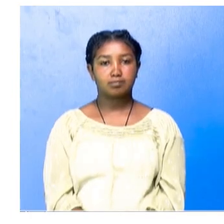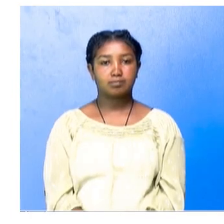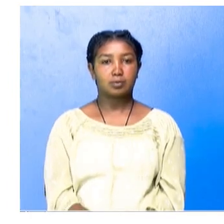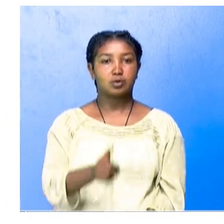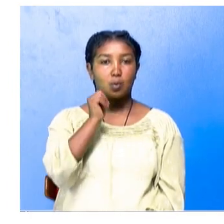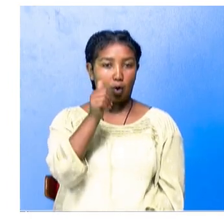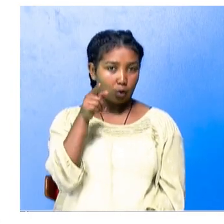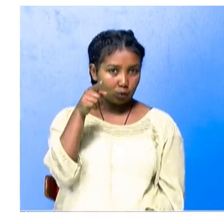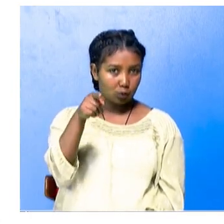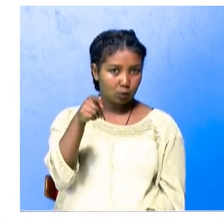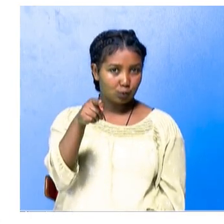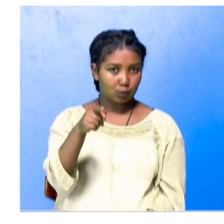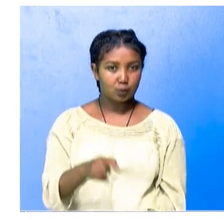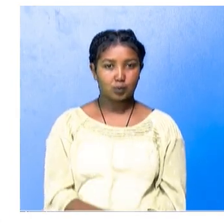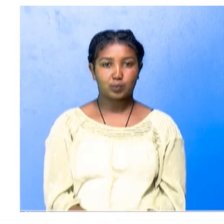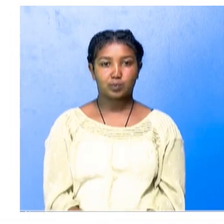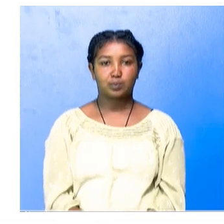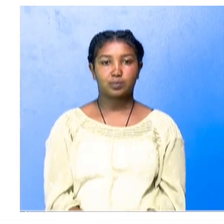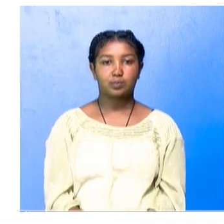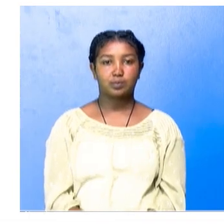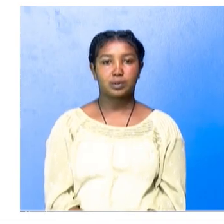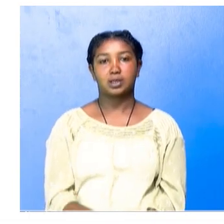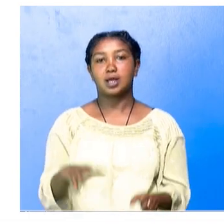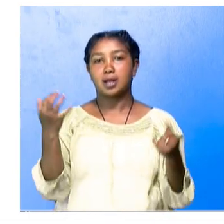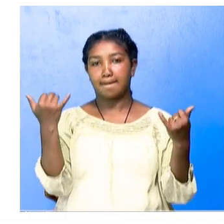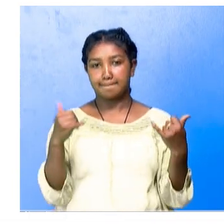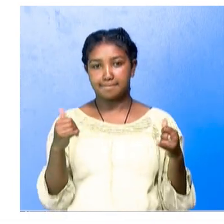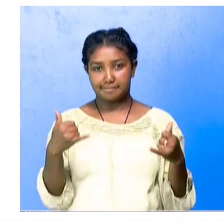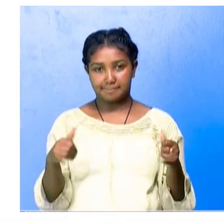You here play